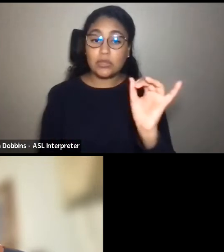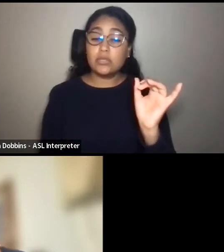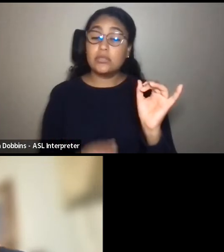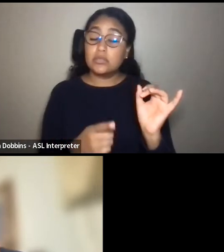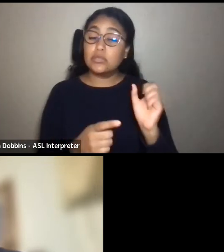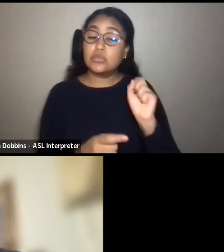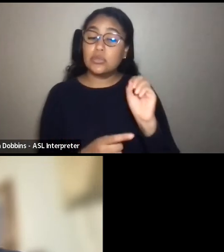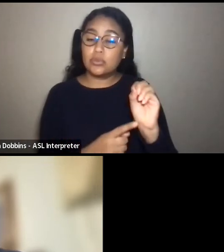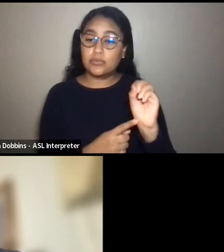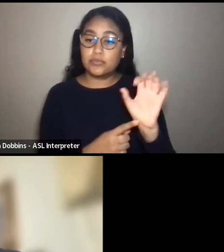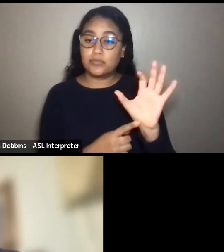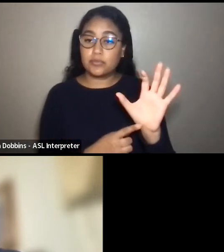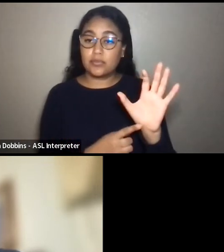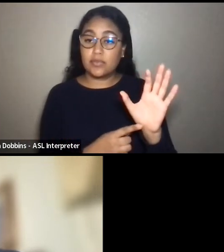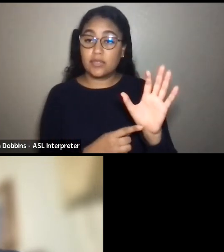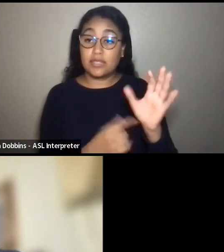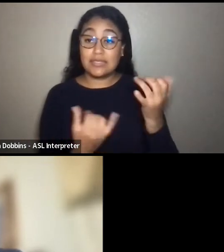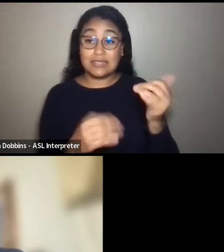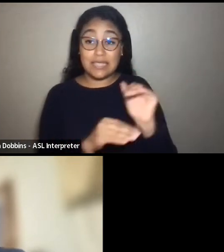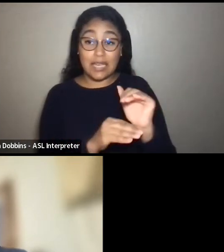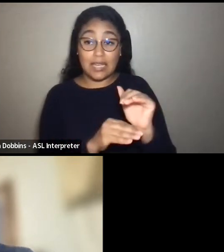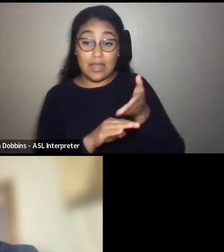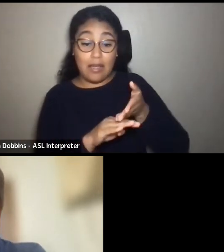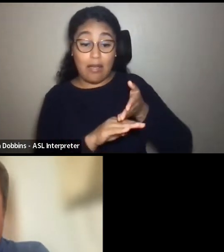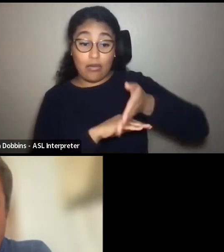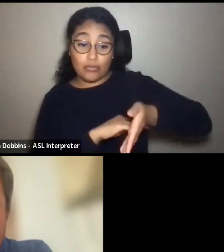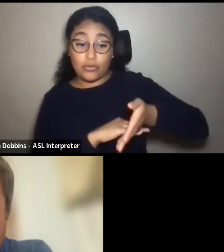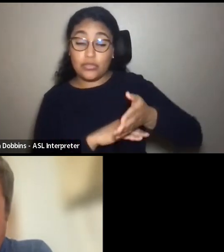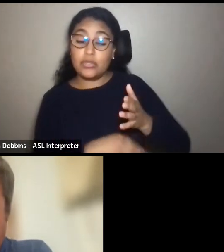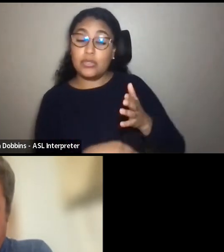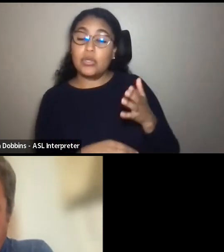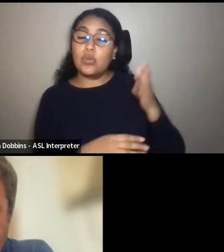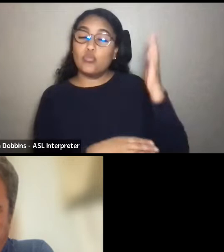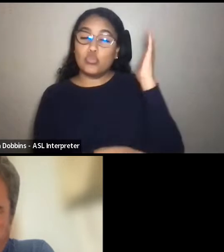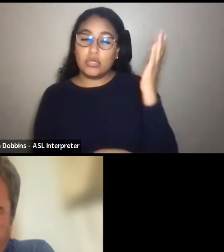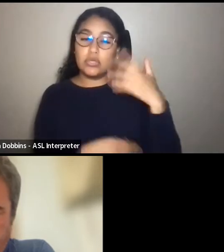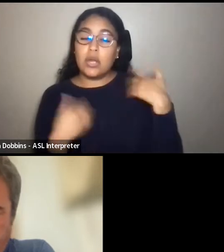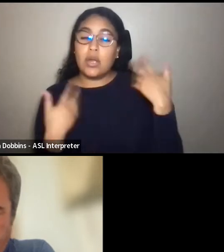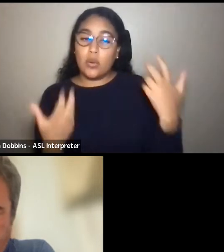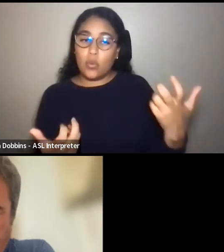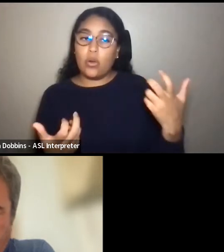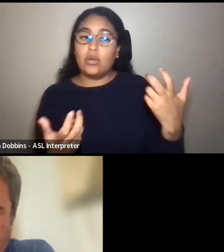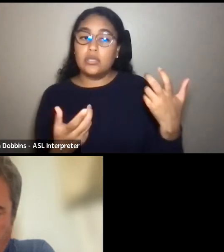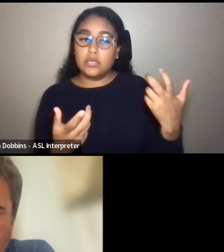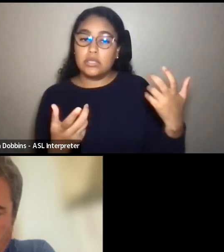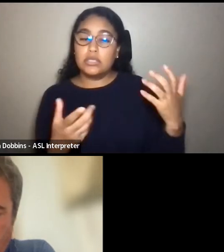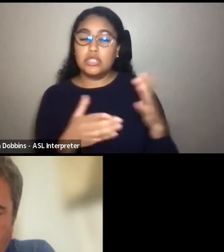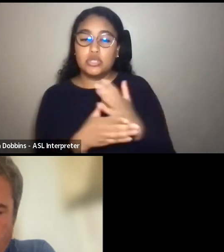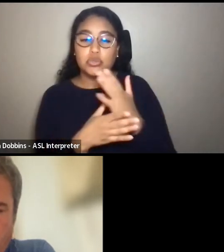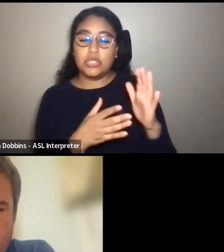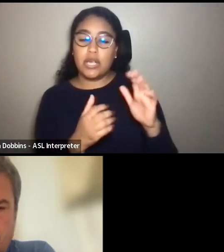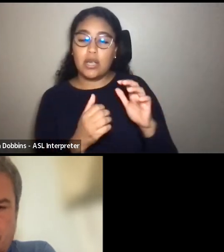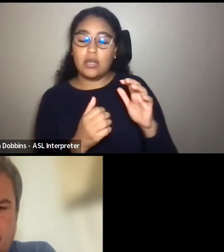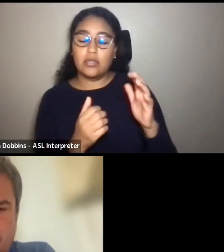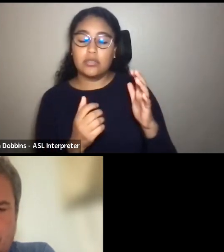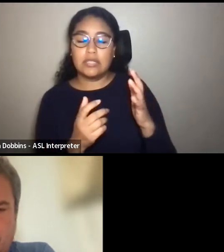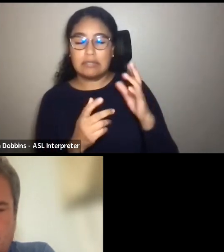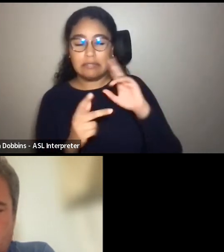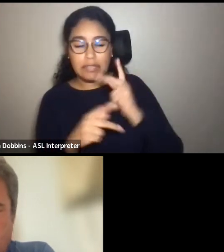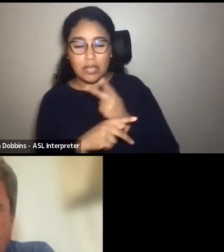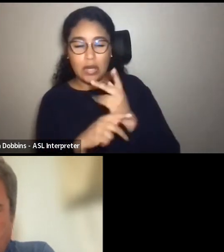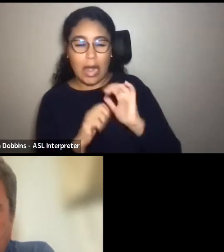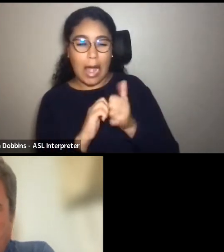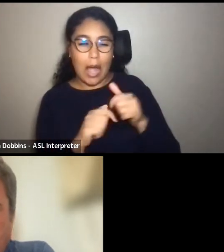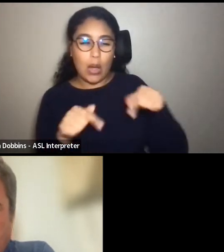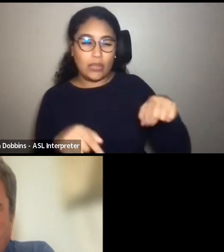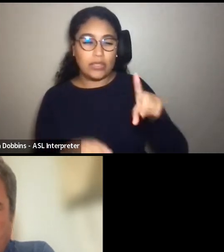And so after tonight's presentation, I'd like to work with Mr. Hawkins on how we can publish this